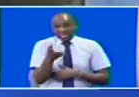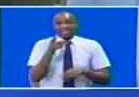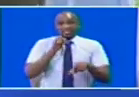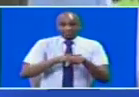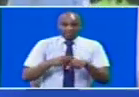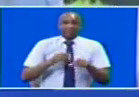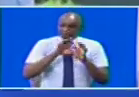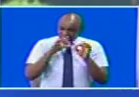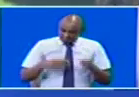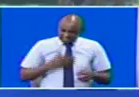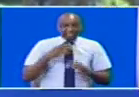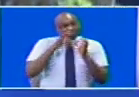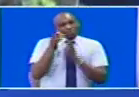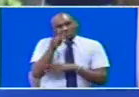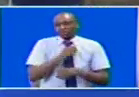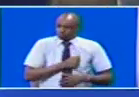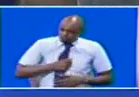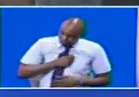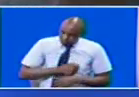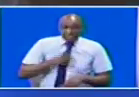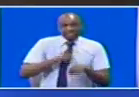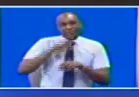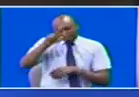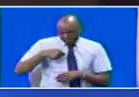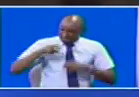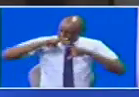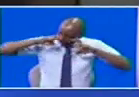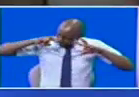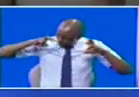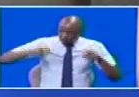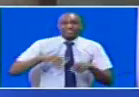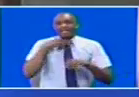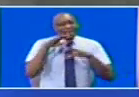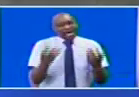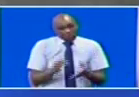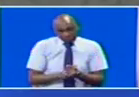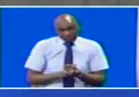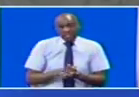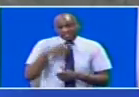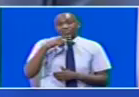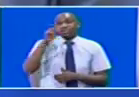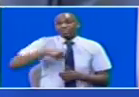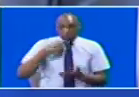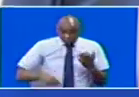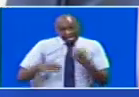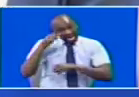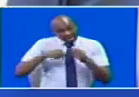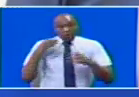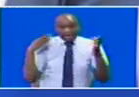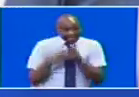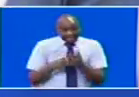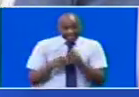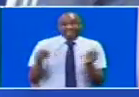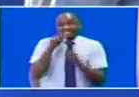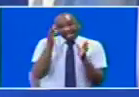the family to condole with them as they demanded a thorough probe into the death of Mwangangi. They demanded that action be taken against